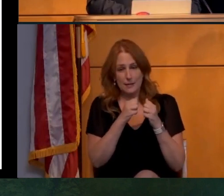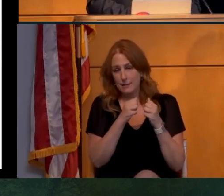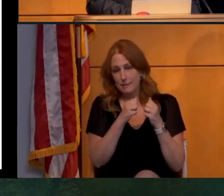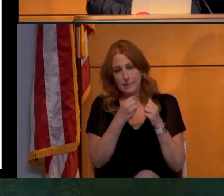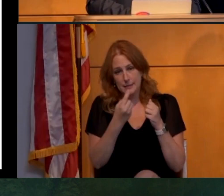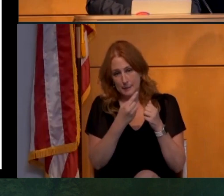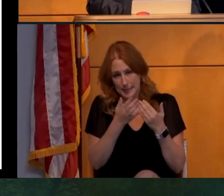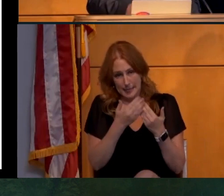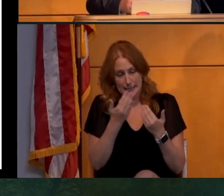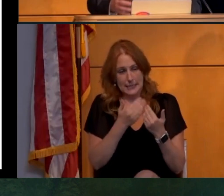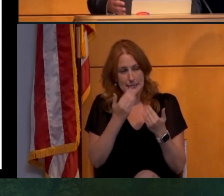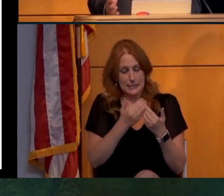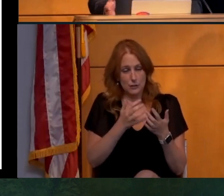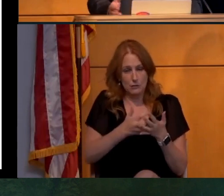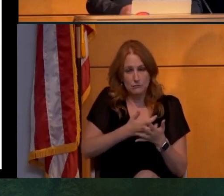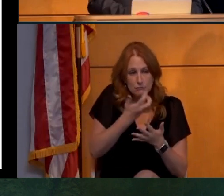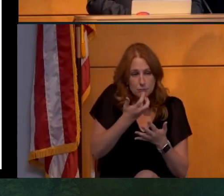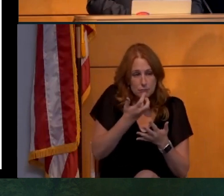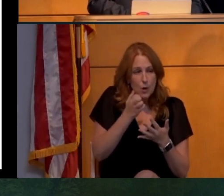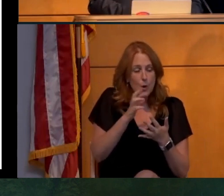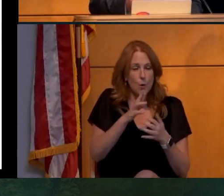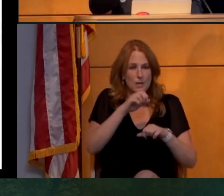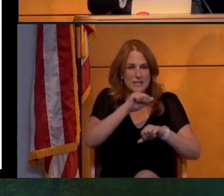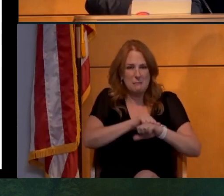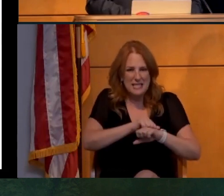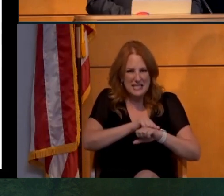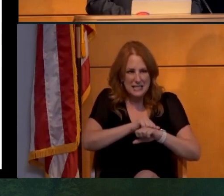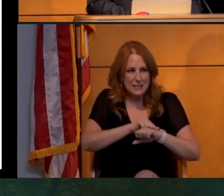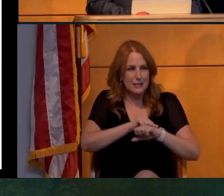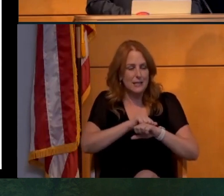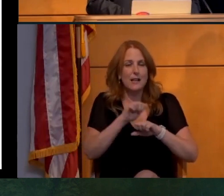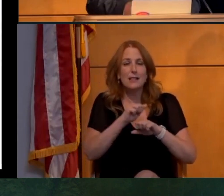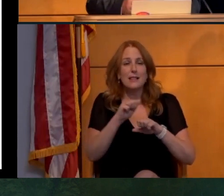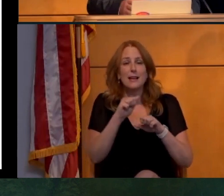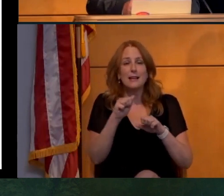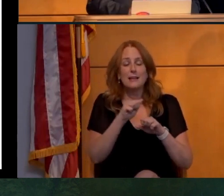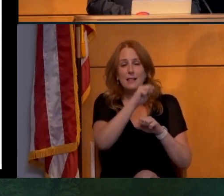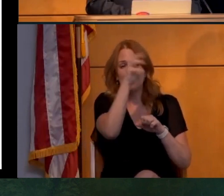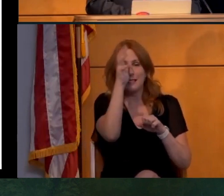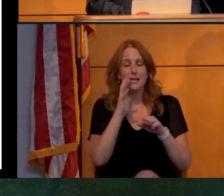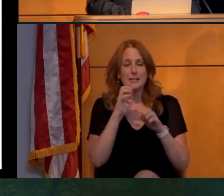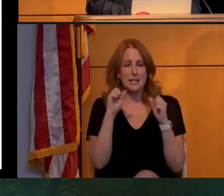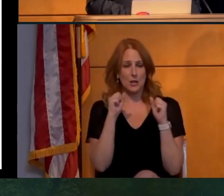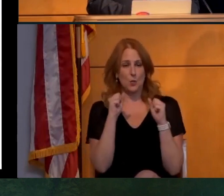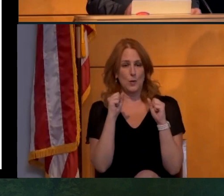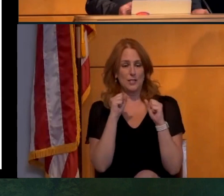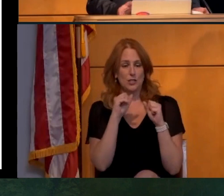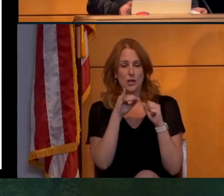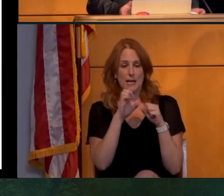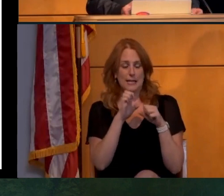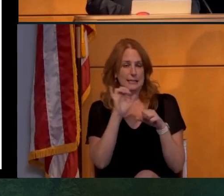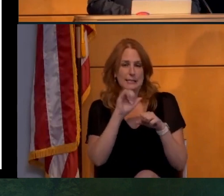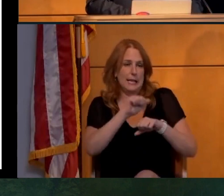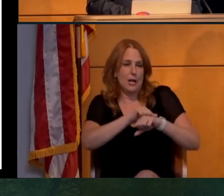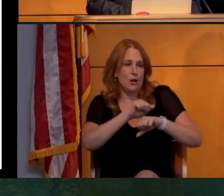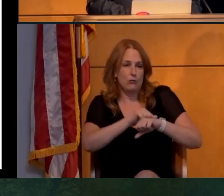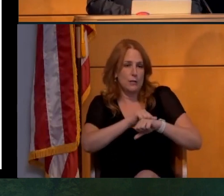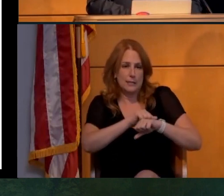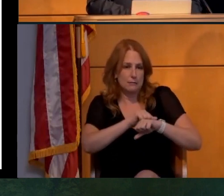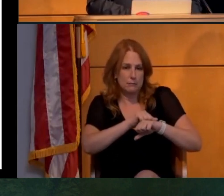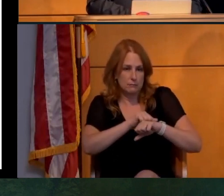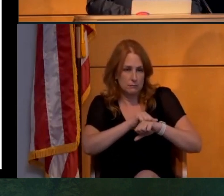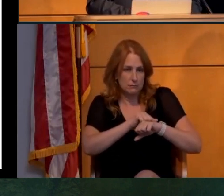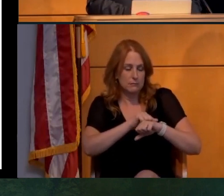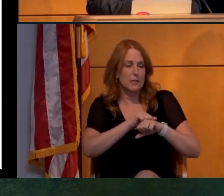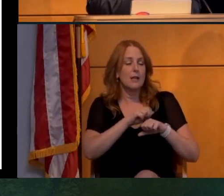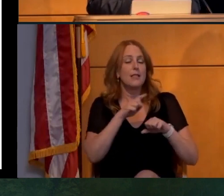or whether ice is ice cemented, like in Alaska in winter, as hard as concrete. No other instrument will tell you. And